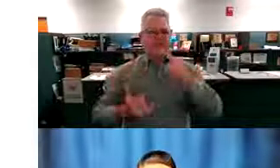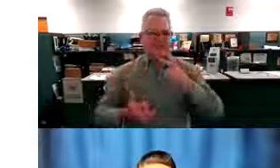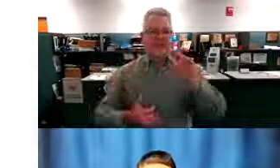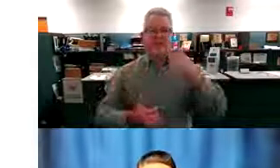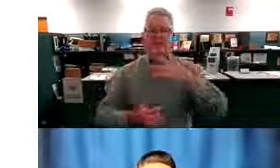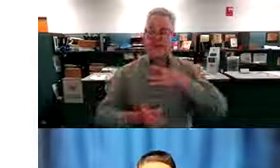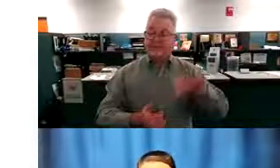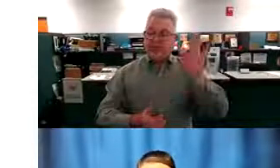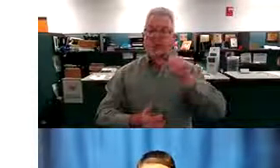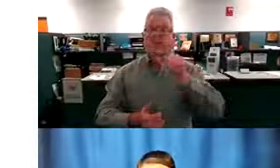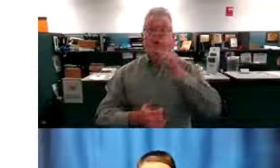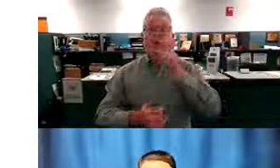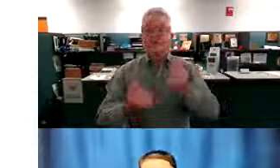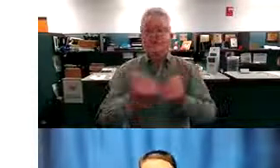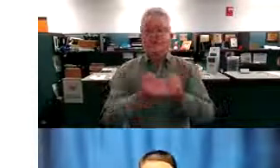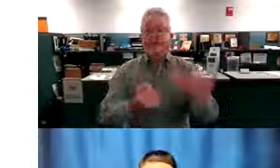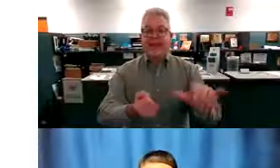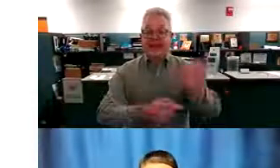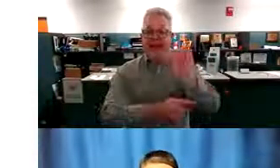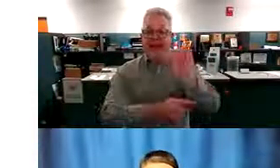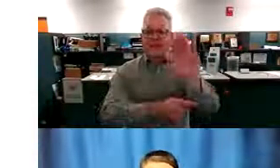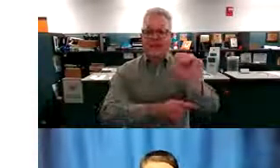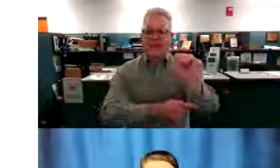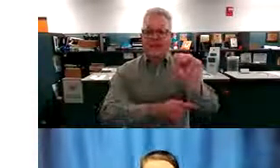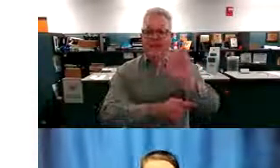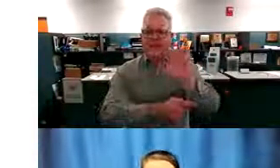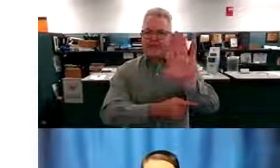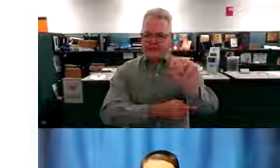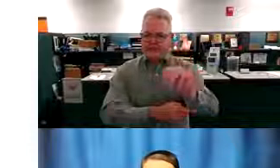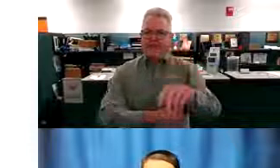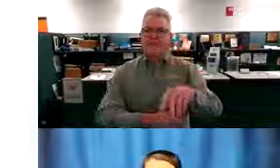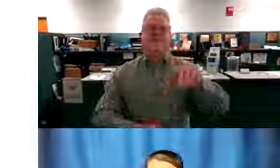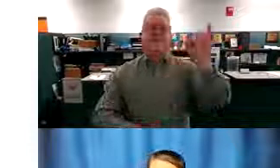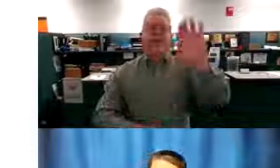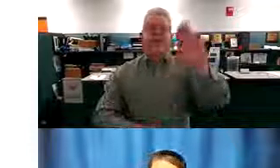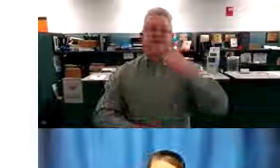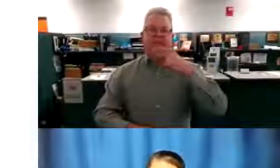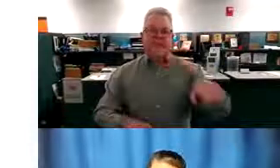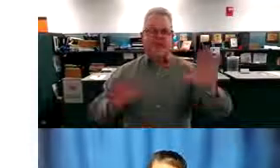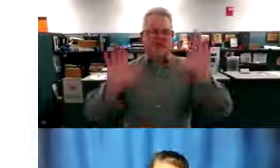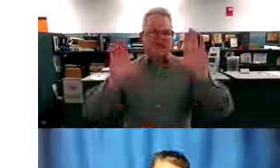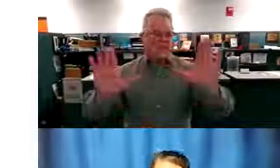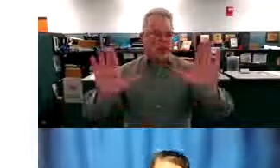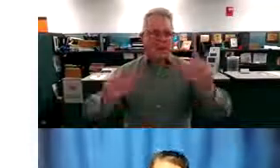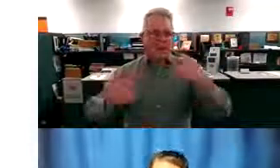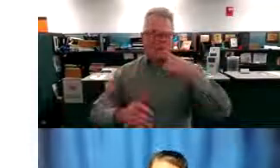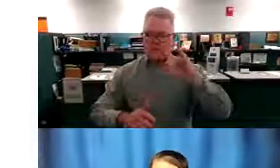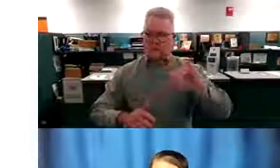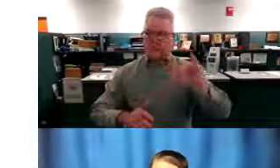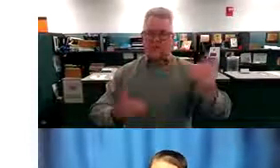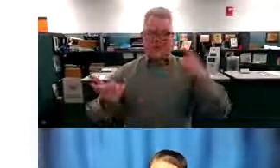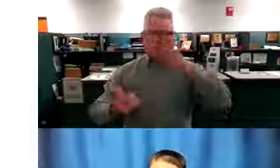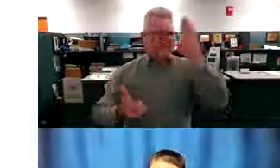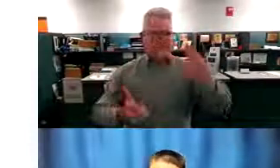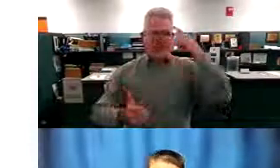lot more information, and they said, okay, we've realized that, and we can support that with IBM. So IBM had